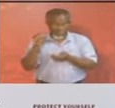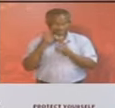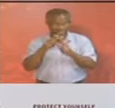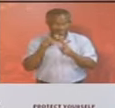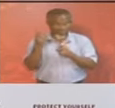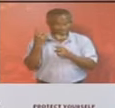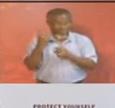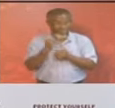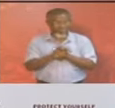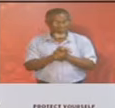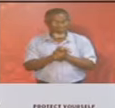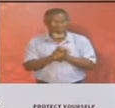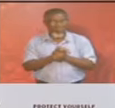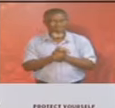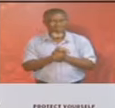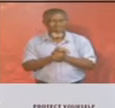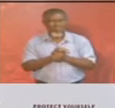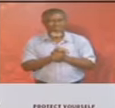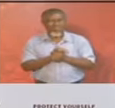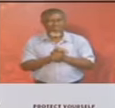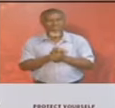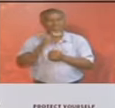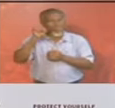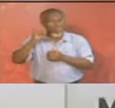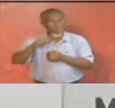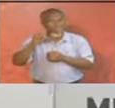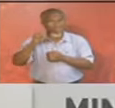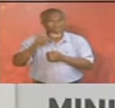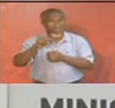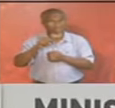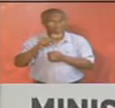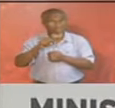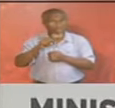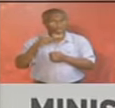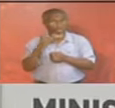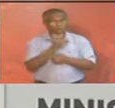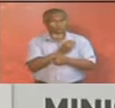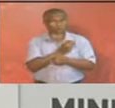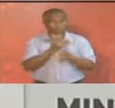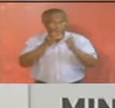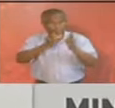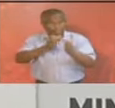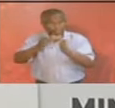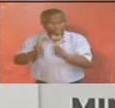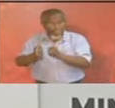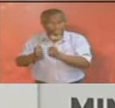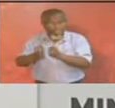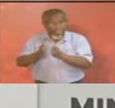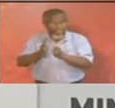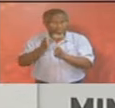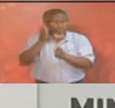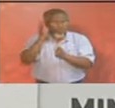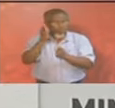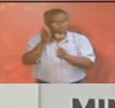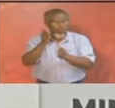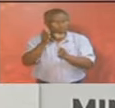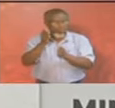To answer your first question, yes, these measures will be put in place in any area where we